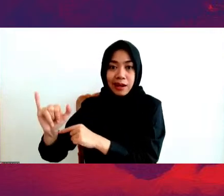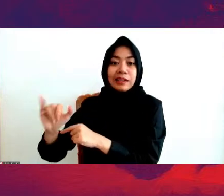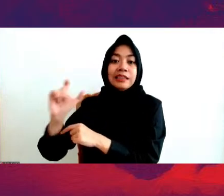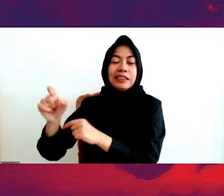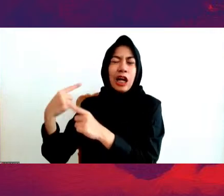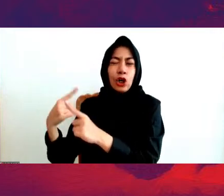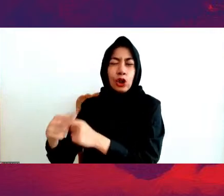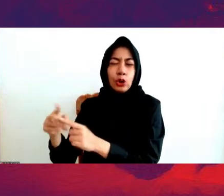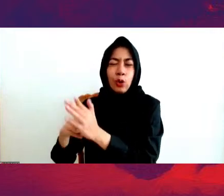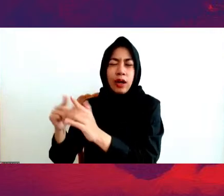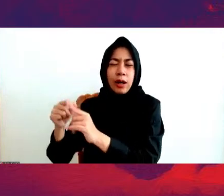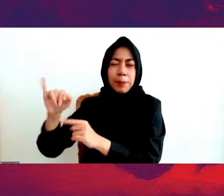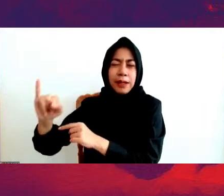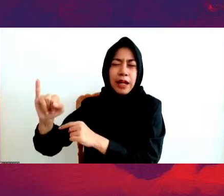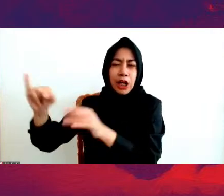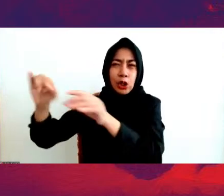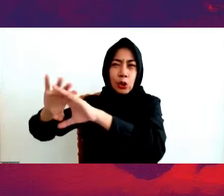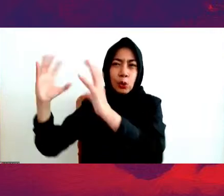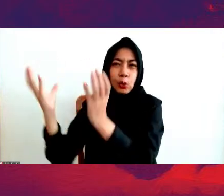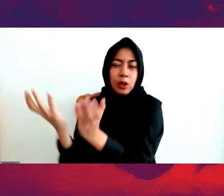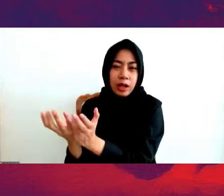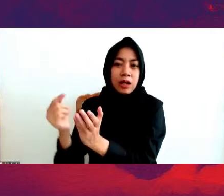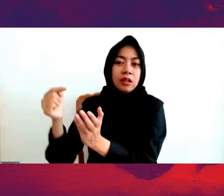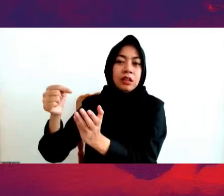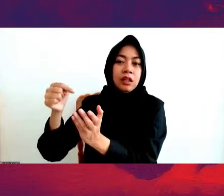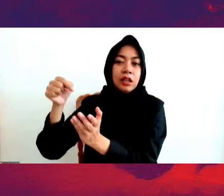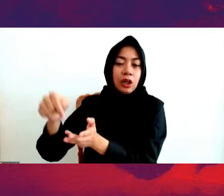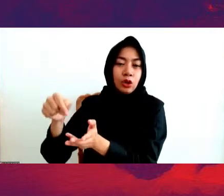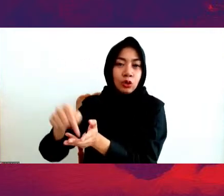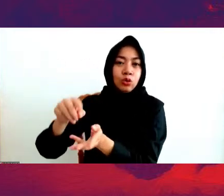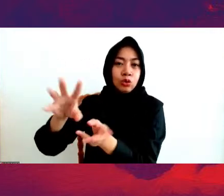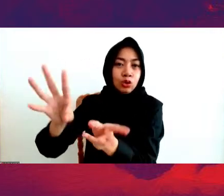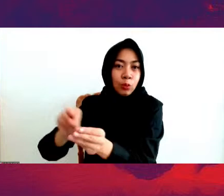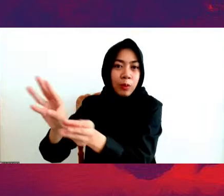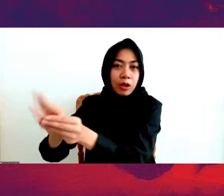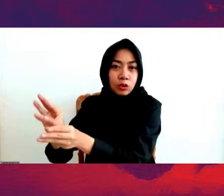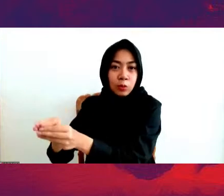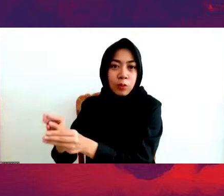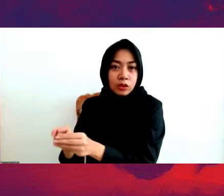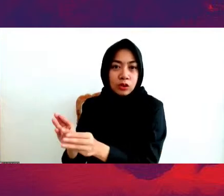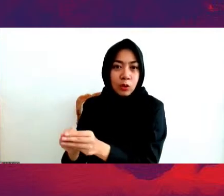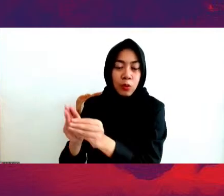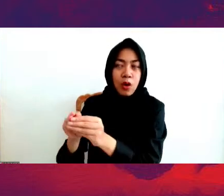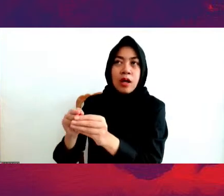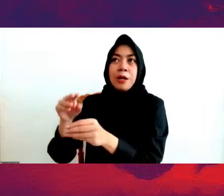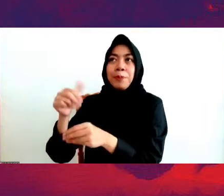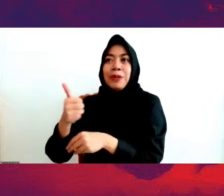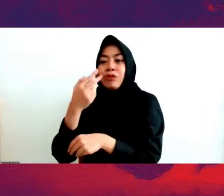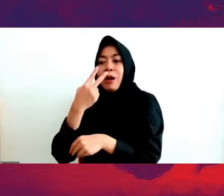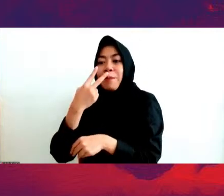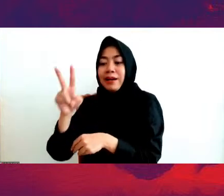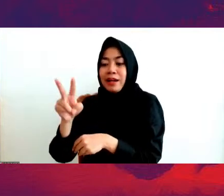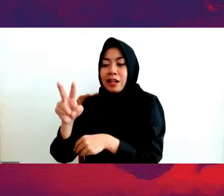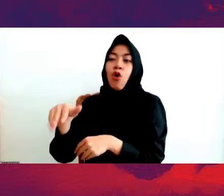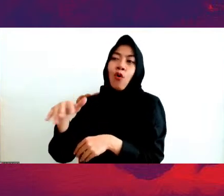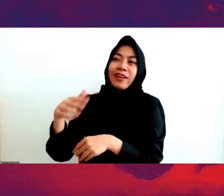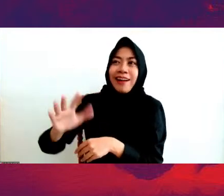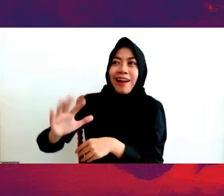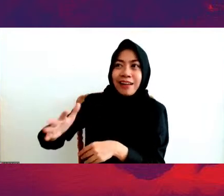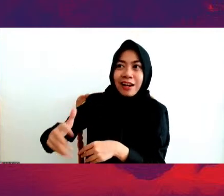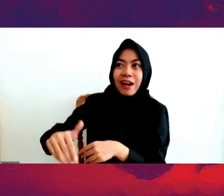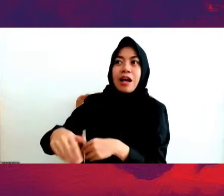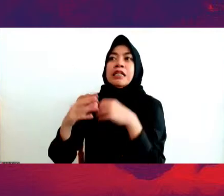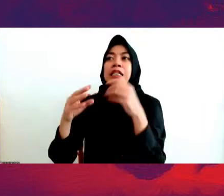let you know that there are a number of methodologies that would allow you to construct a multidimensional measure. But